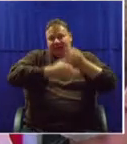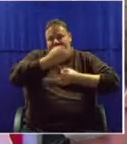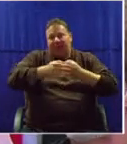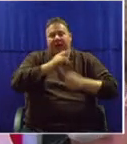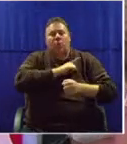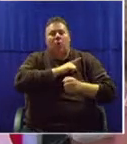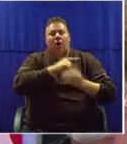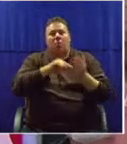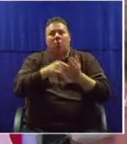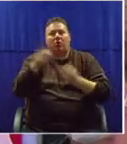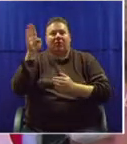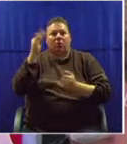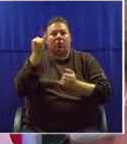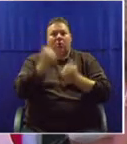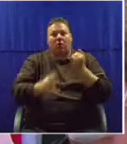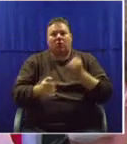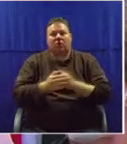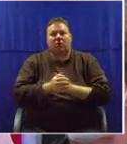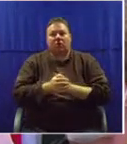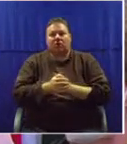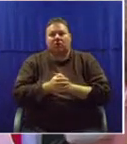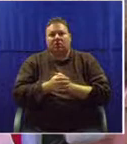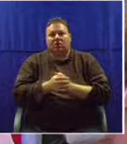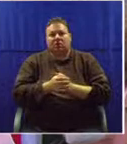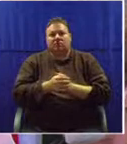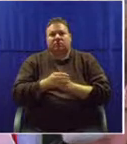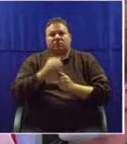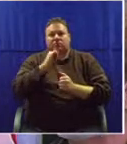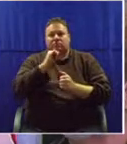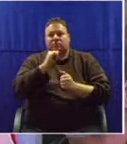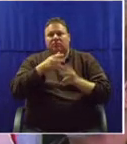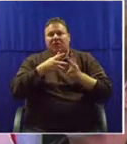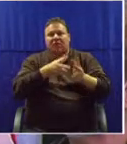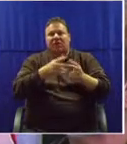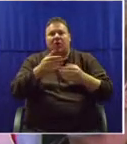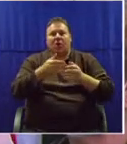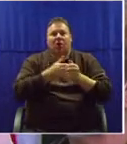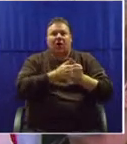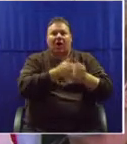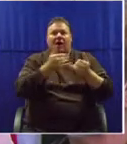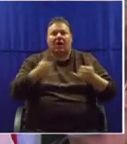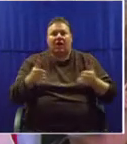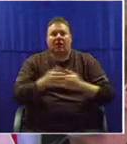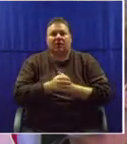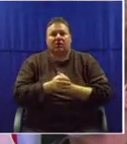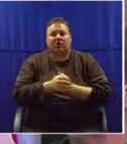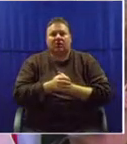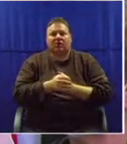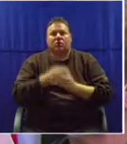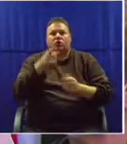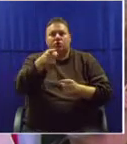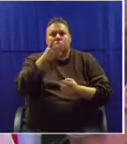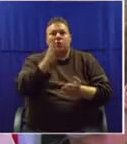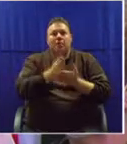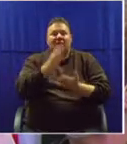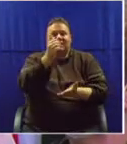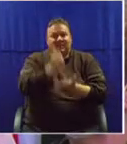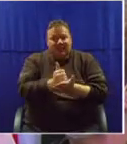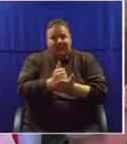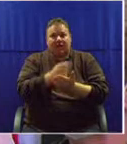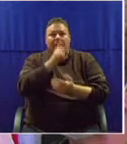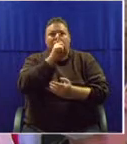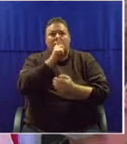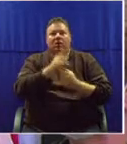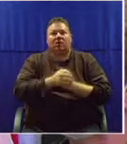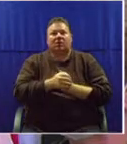and it stands in the Rules and Guidelines Book of Parliament 2, to take your seat and then remain quiet. So I would like you,